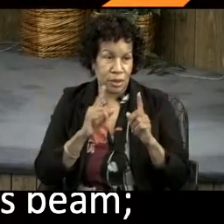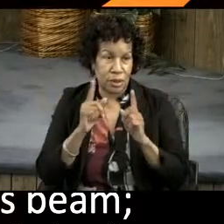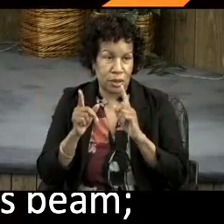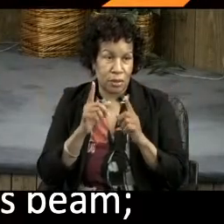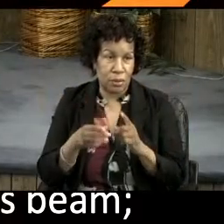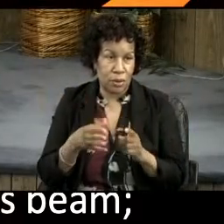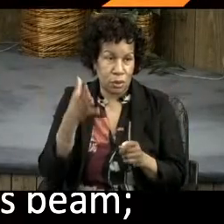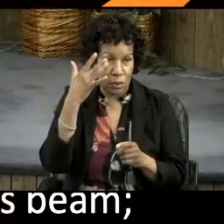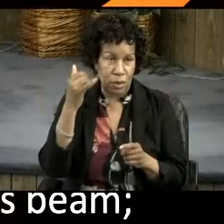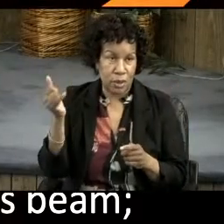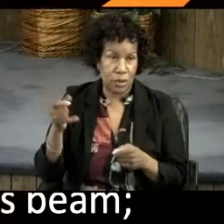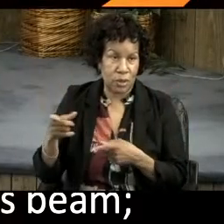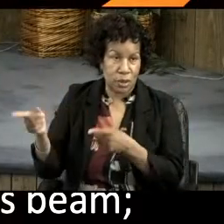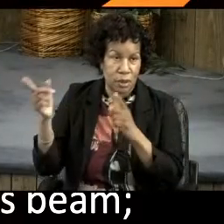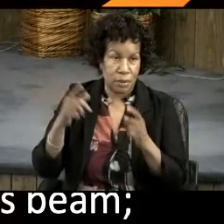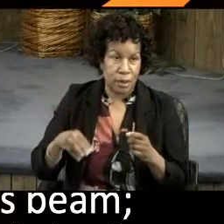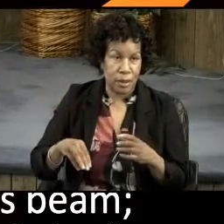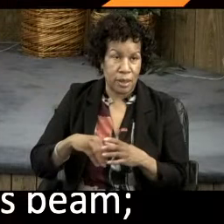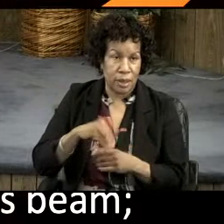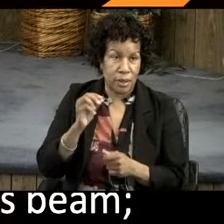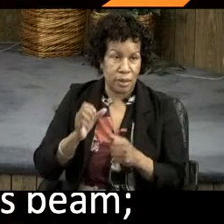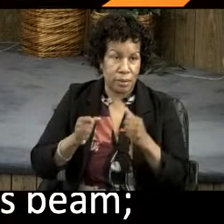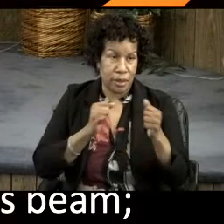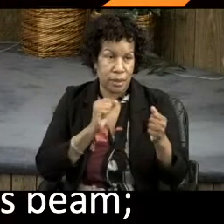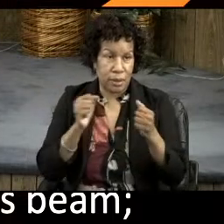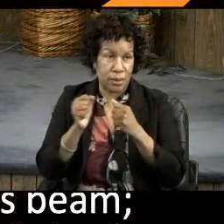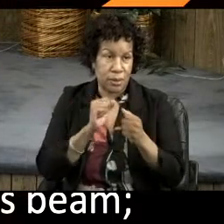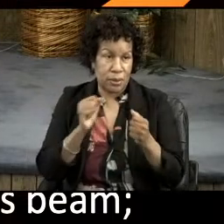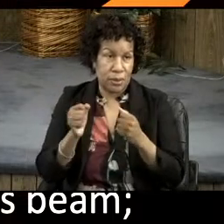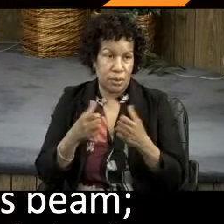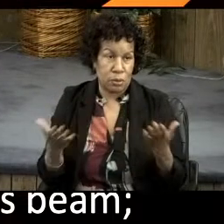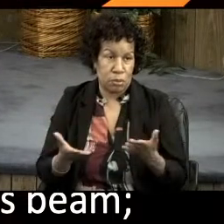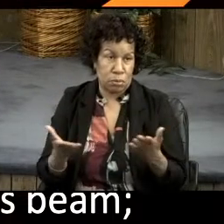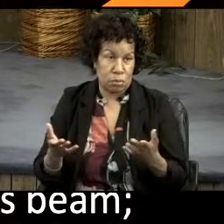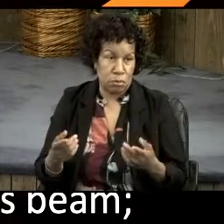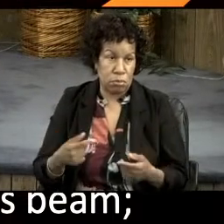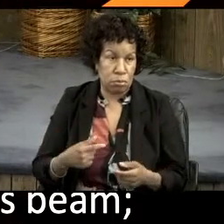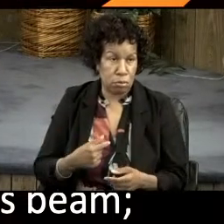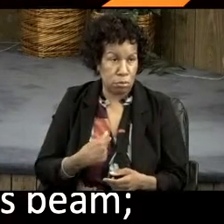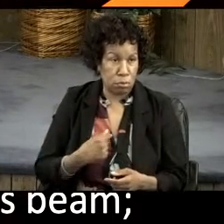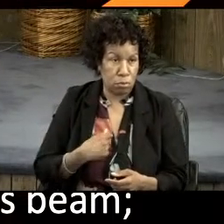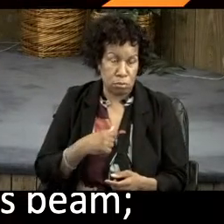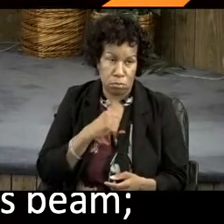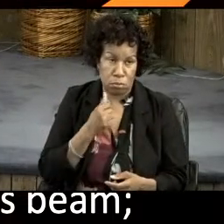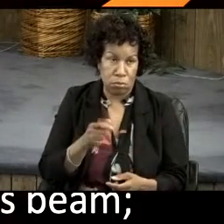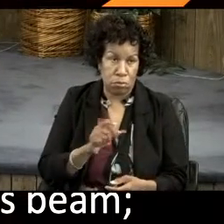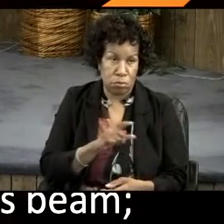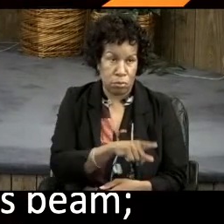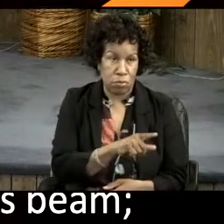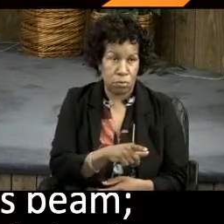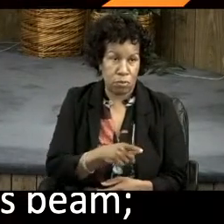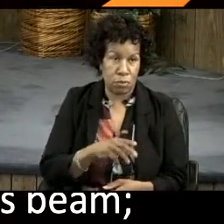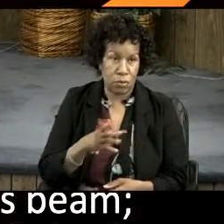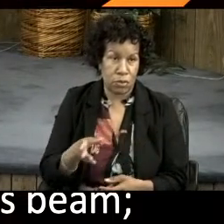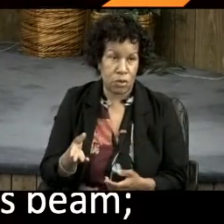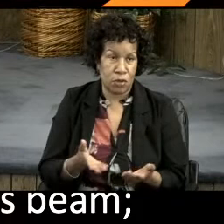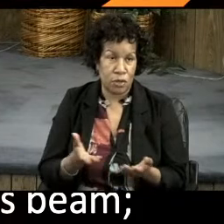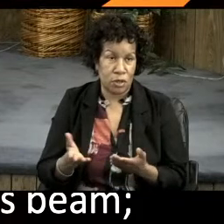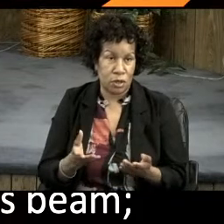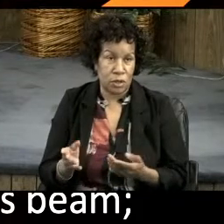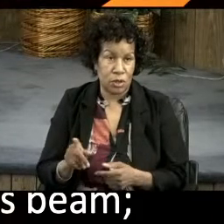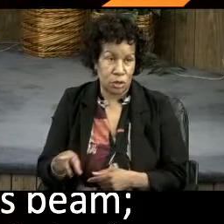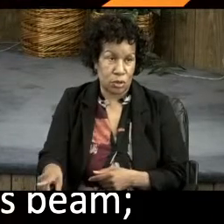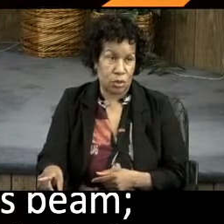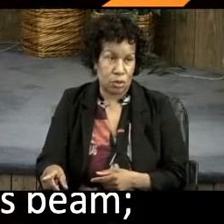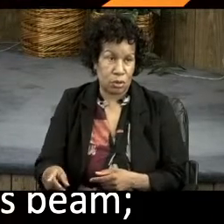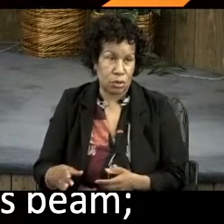and said unto them, why are you come to set your battle in array? Am not I a Philistine, and you servants